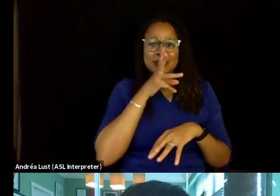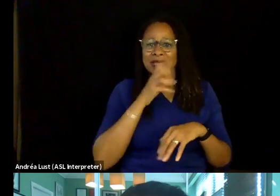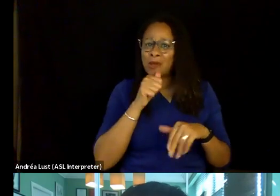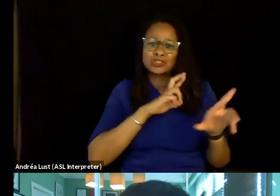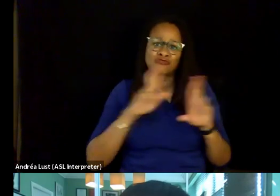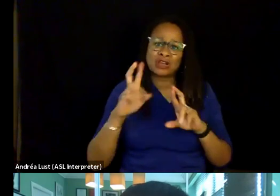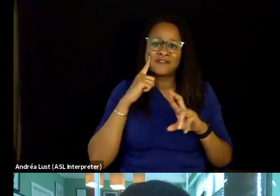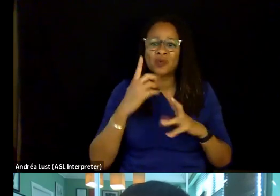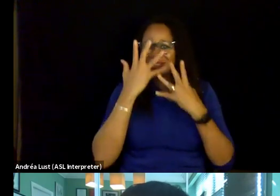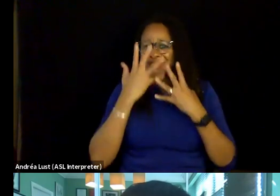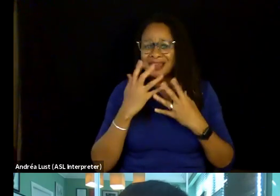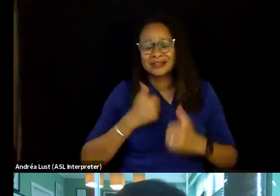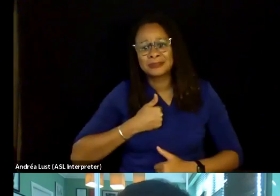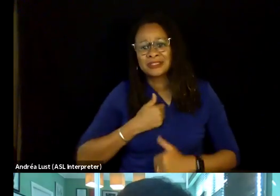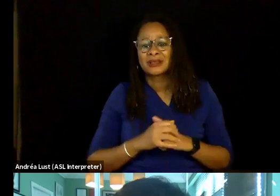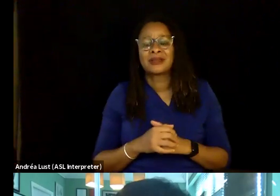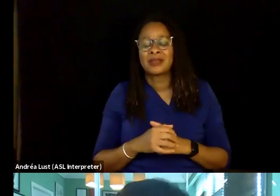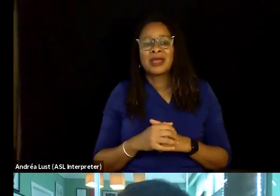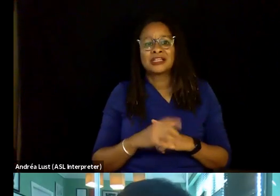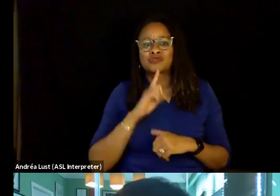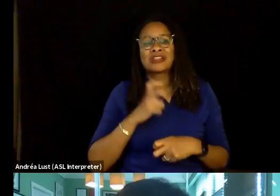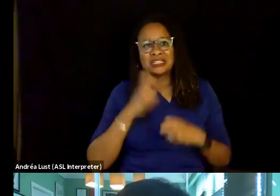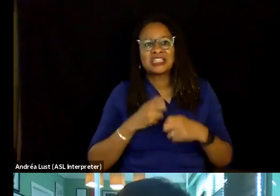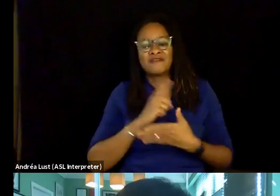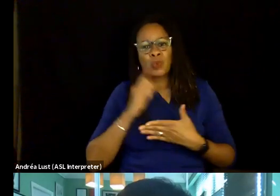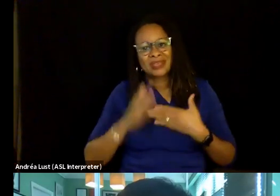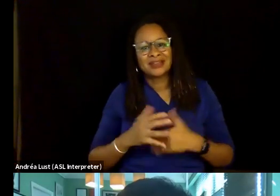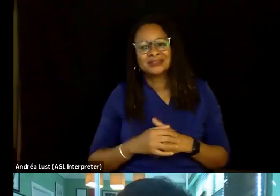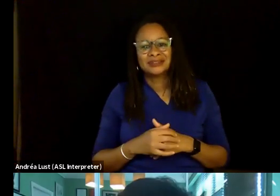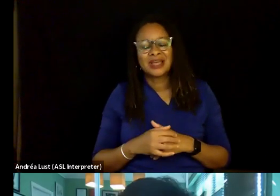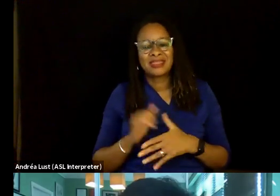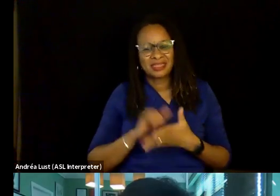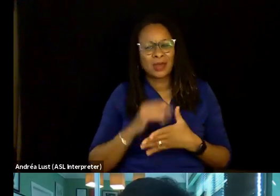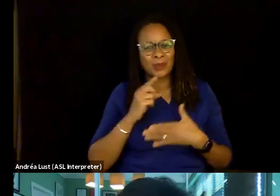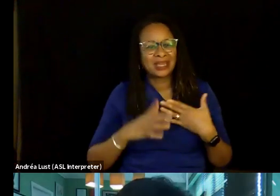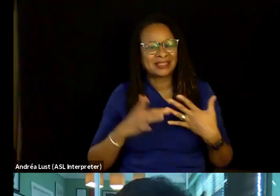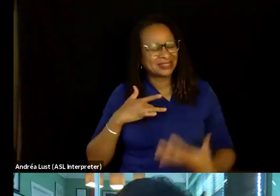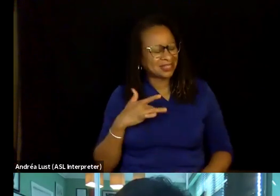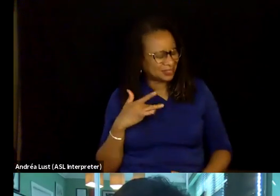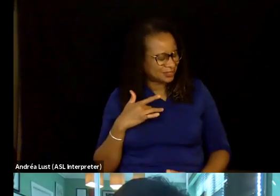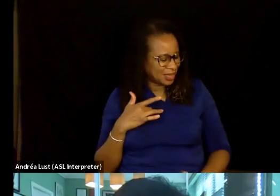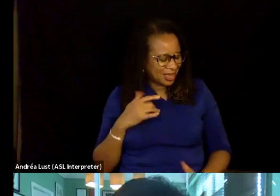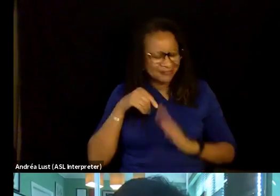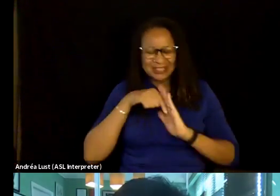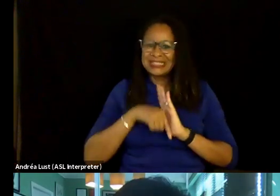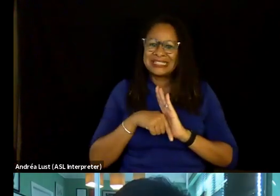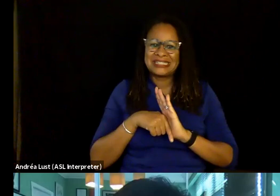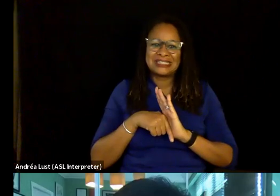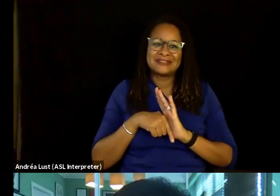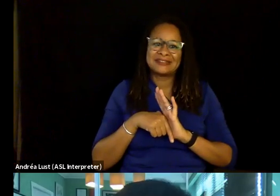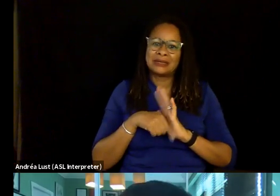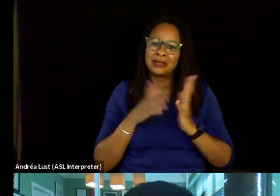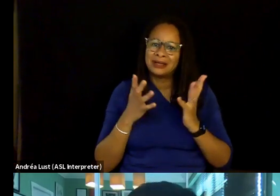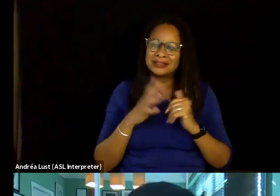sadness. It really, it was a really tough weekend, that weekend. This sense of like deep ennui, you